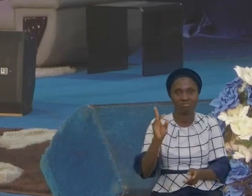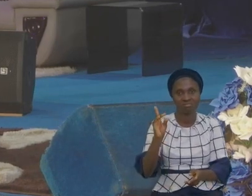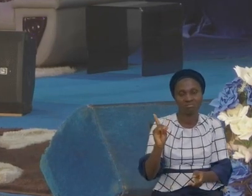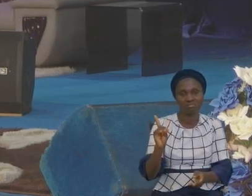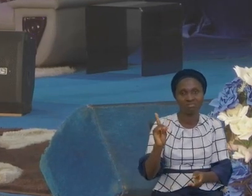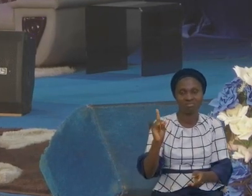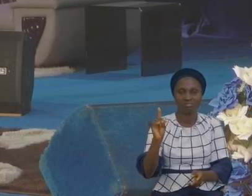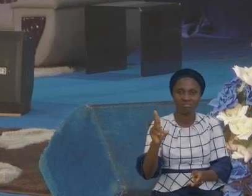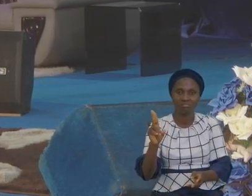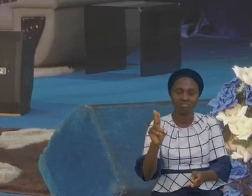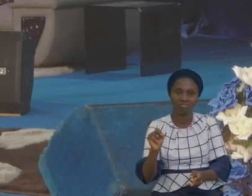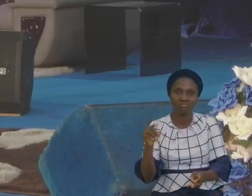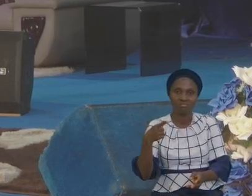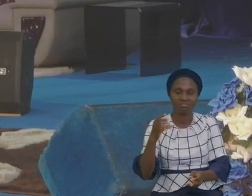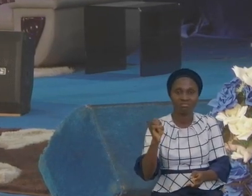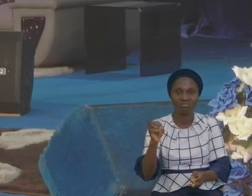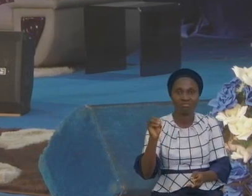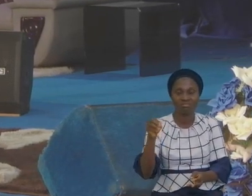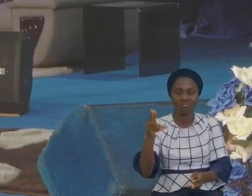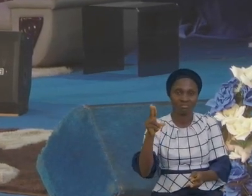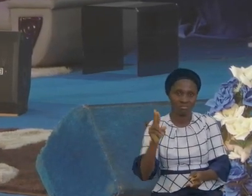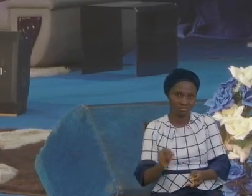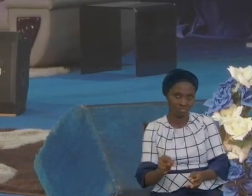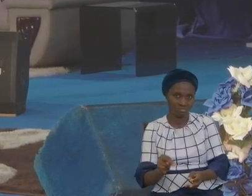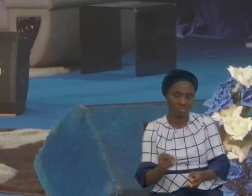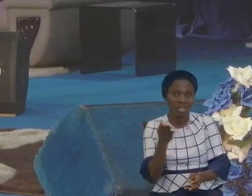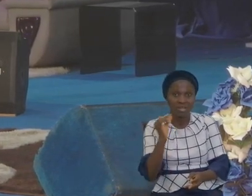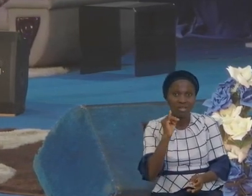It's the highway of the King.